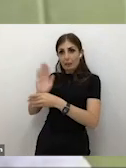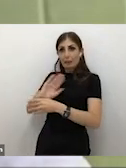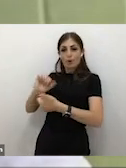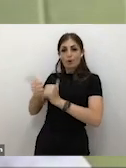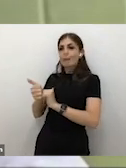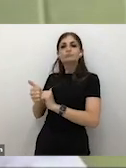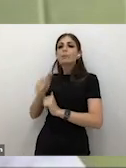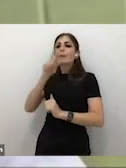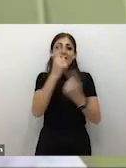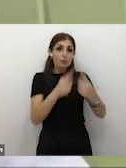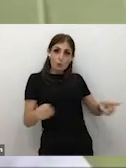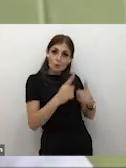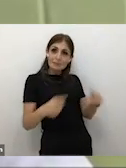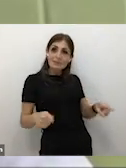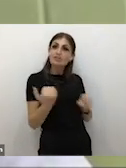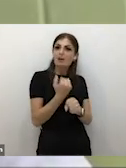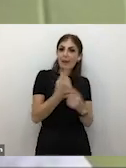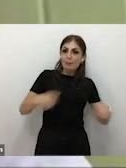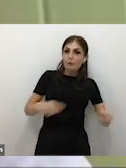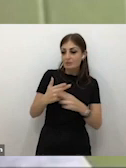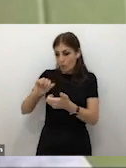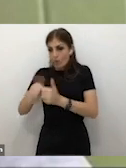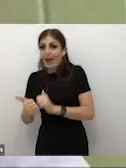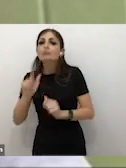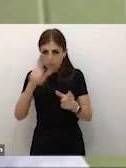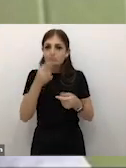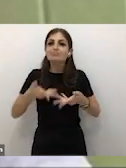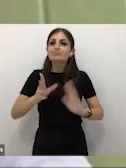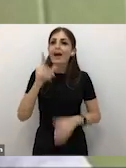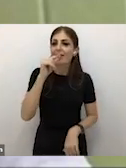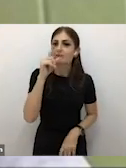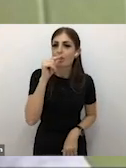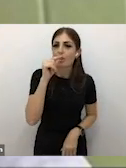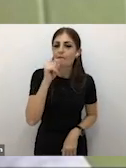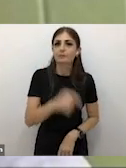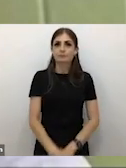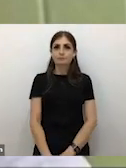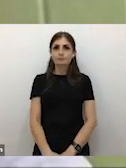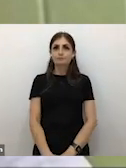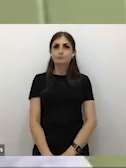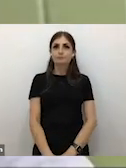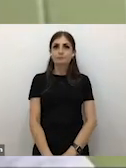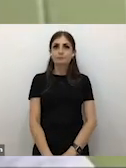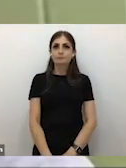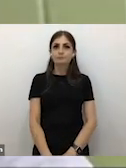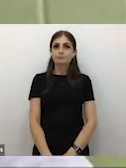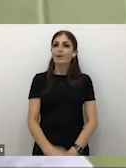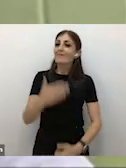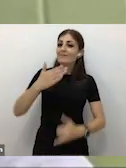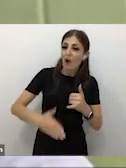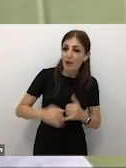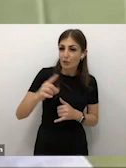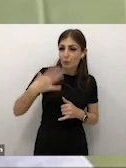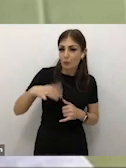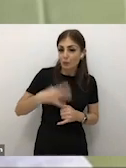music for games, then you would be eligible for this program. And finally, to be eligible, you need to be available for all of the key dates in